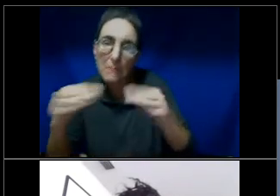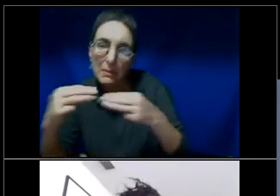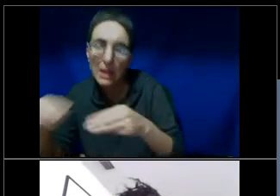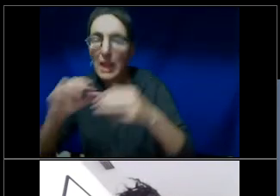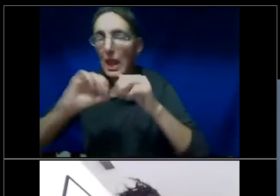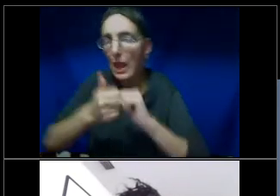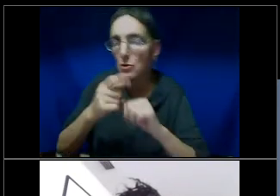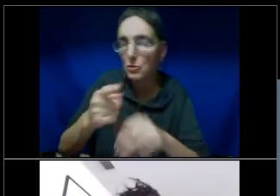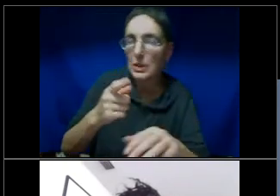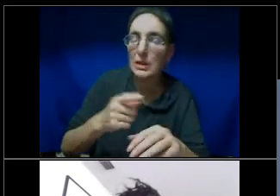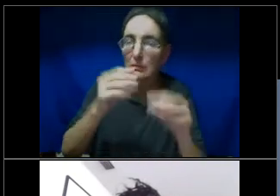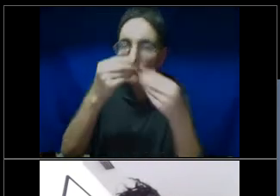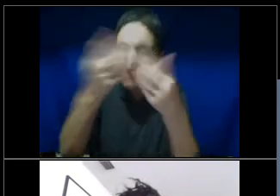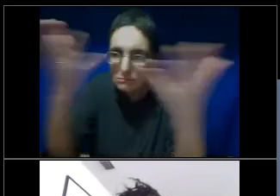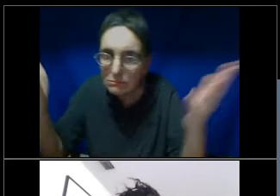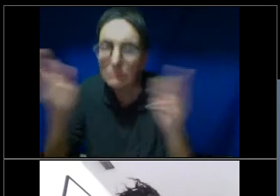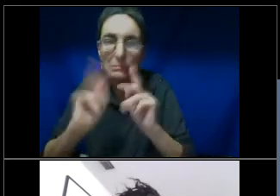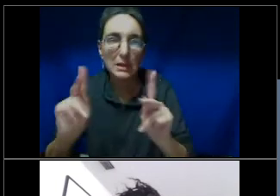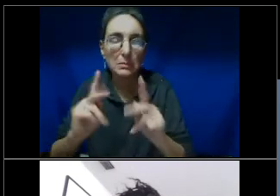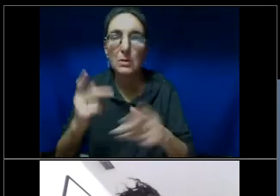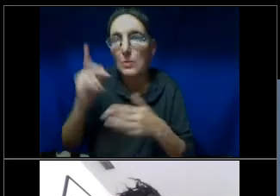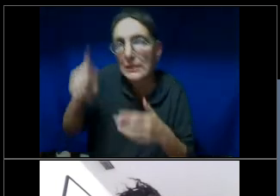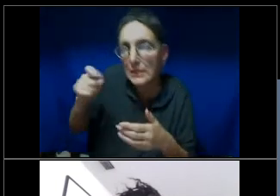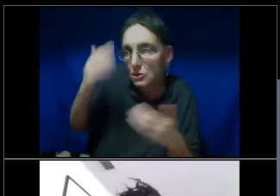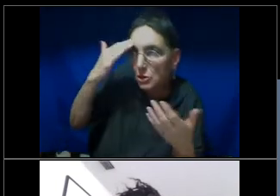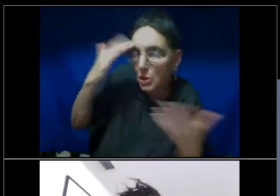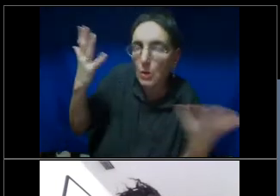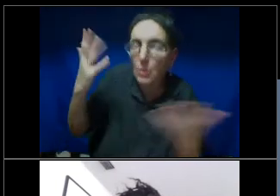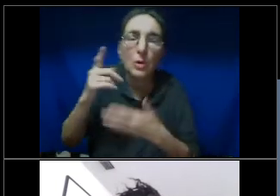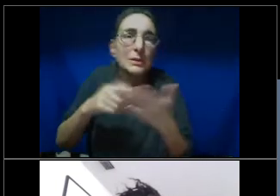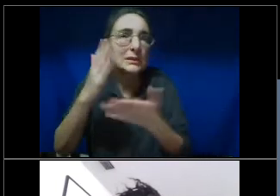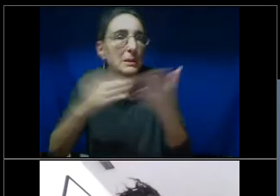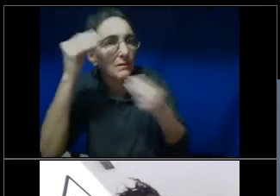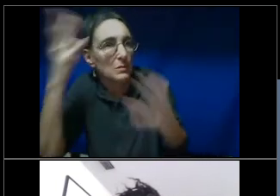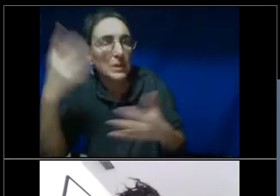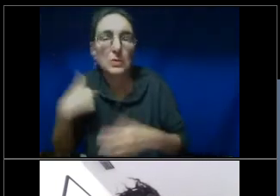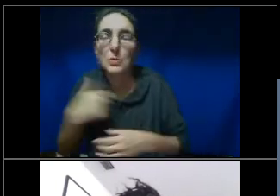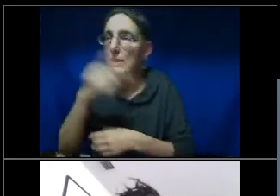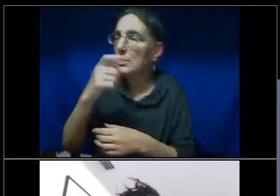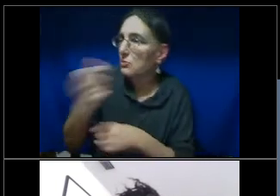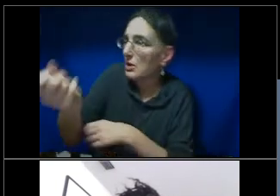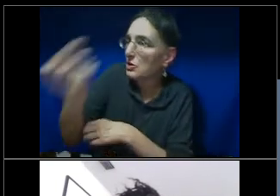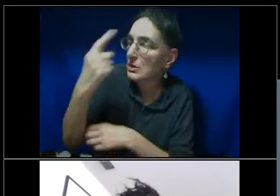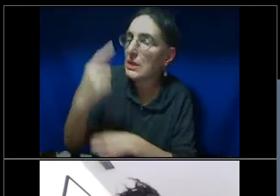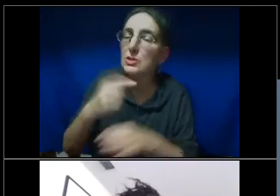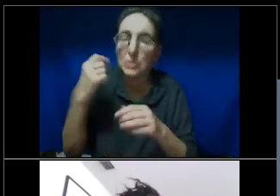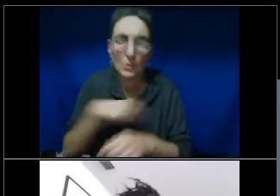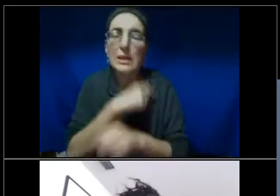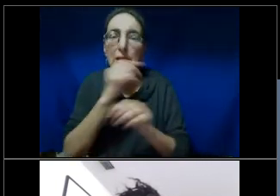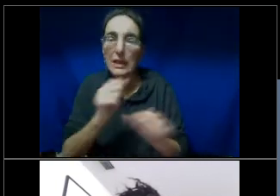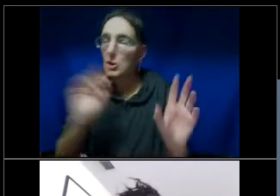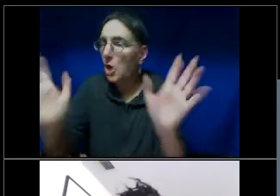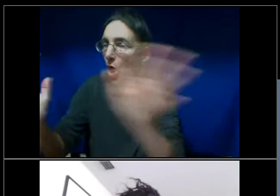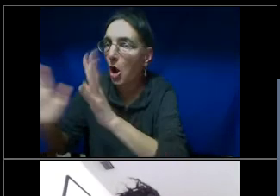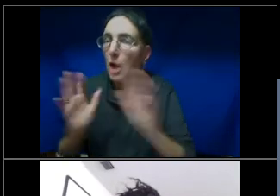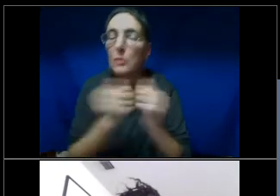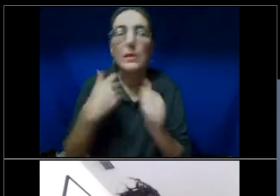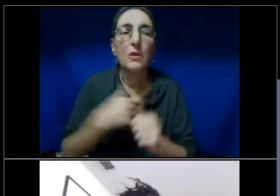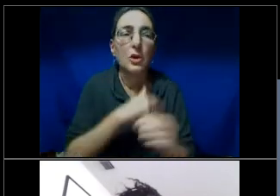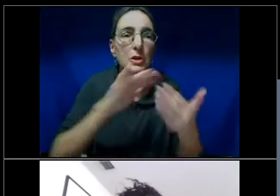our people, what do we need to know, what are some of the information that we need to understand so we can talk to our community, and then